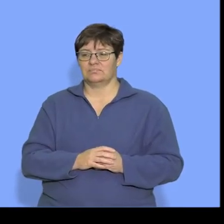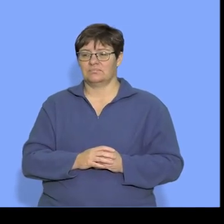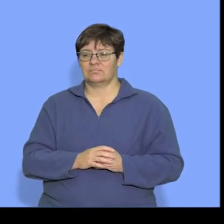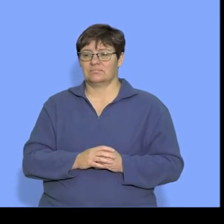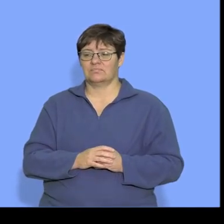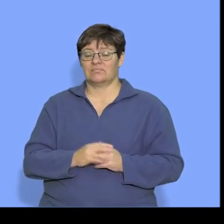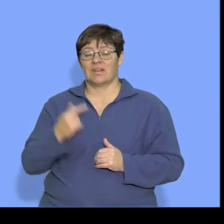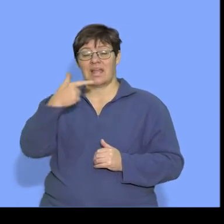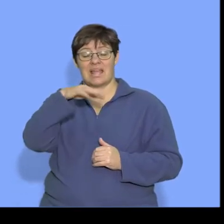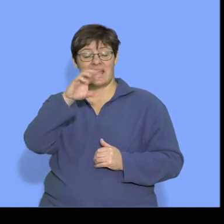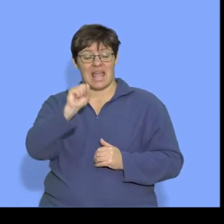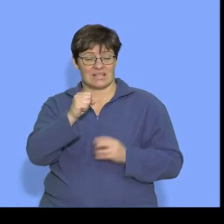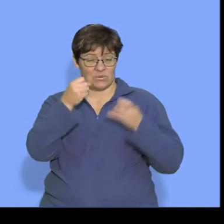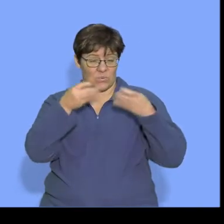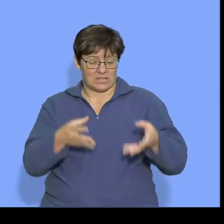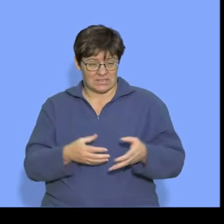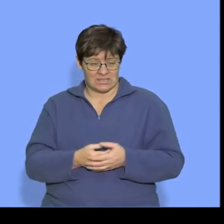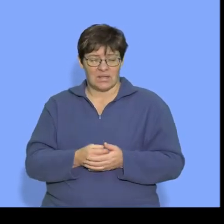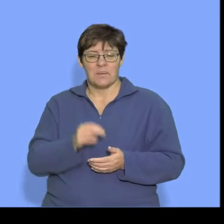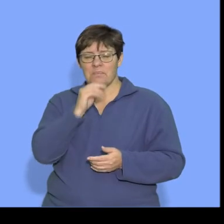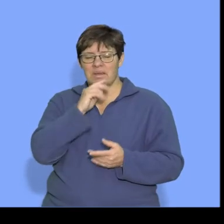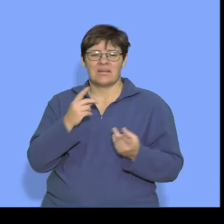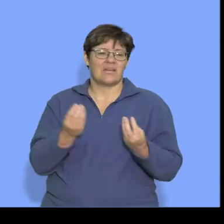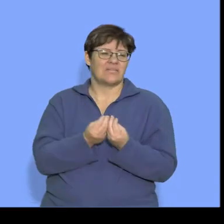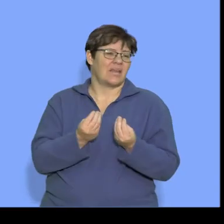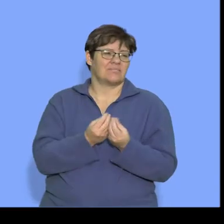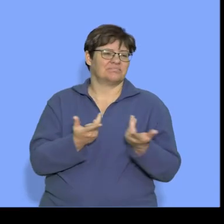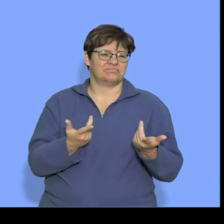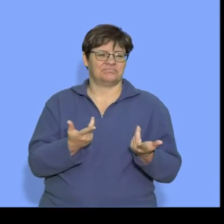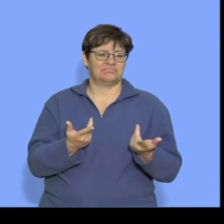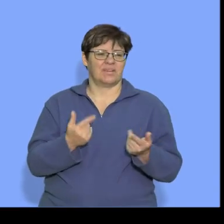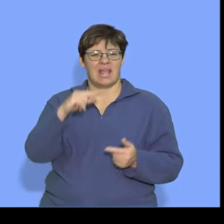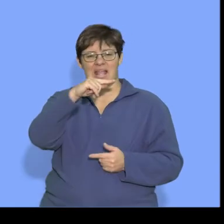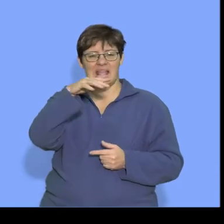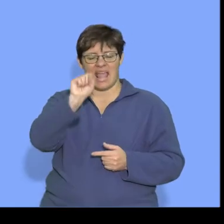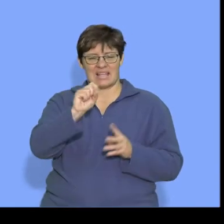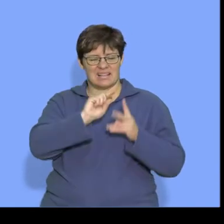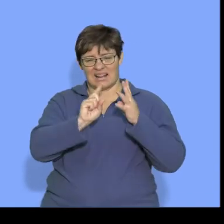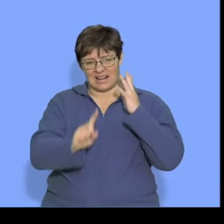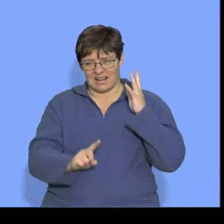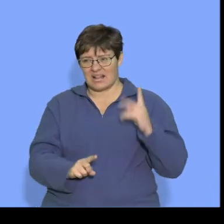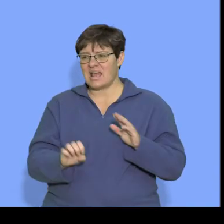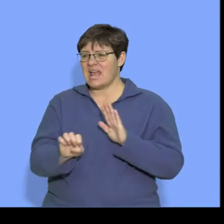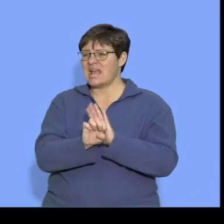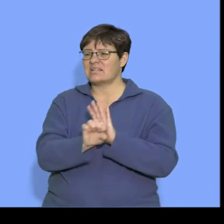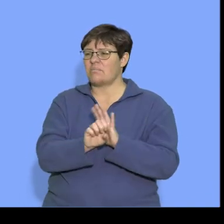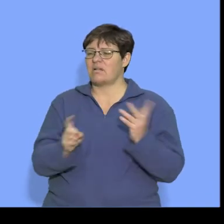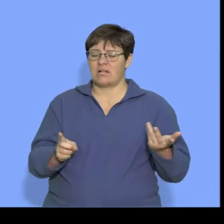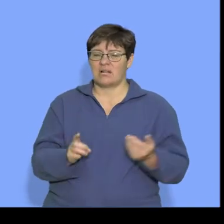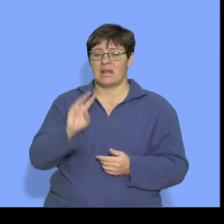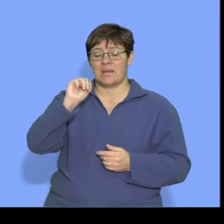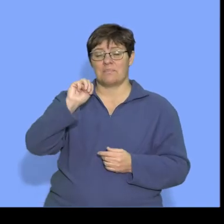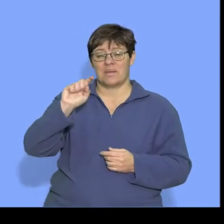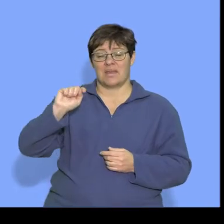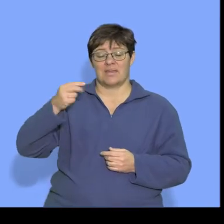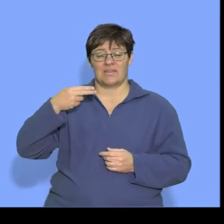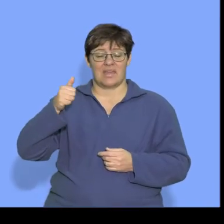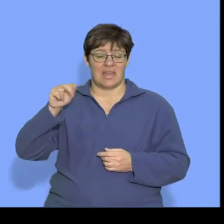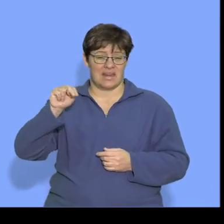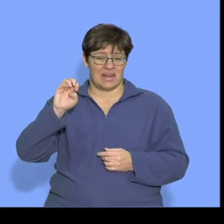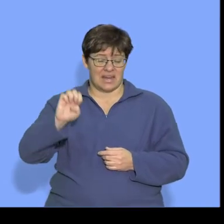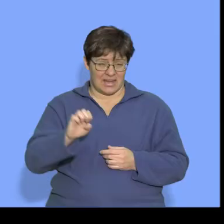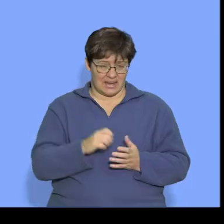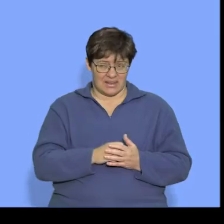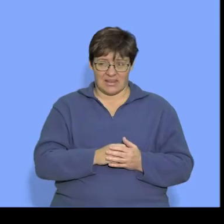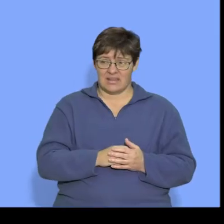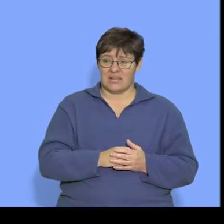Gaseous waste would be waste products in the form of gases. Examples of these would be the waste that is produced from our fossil